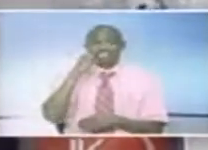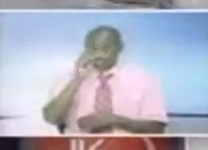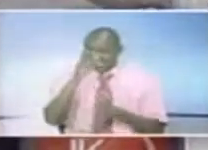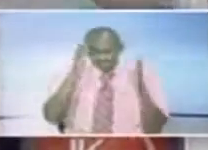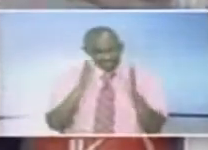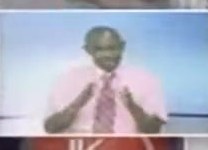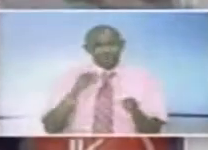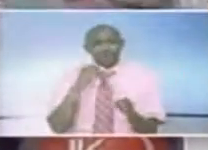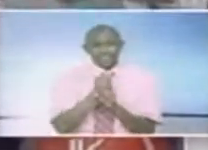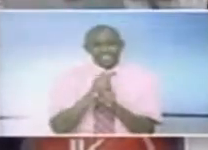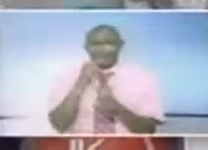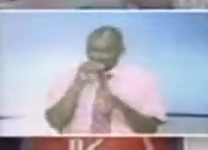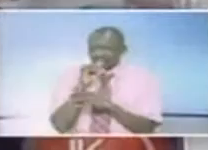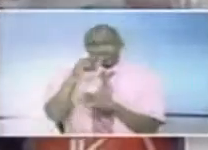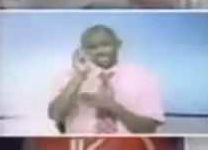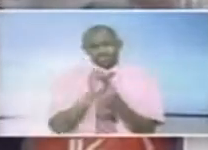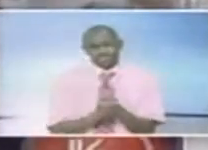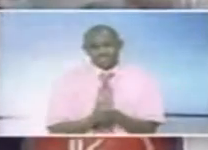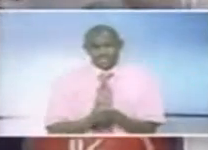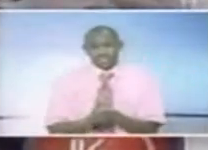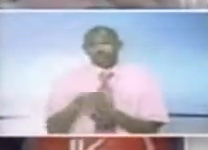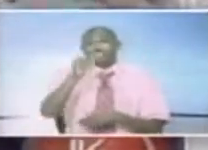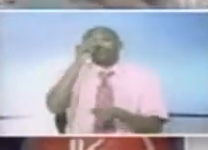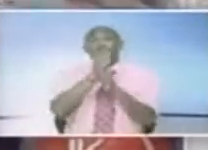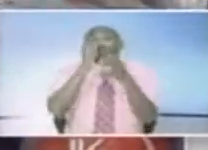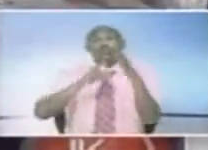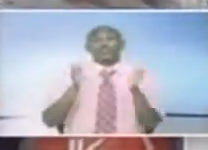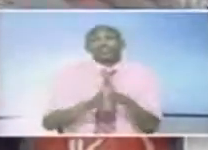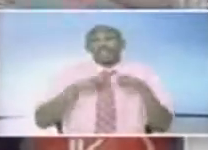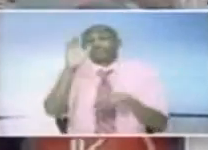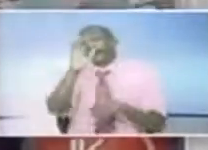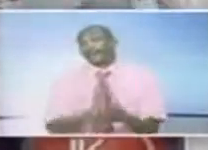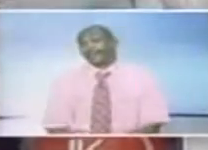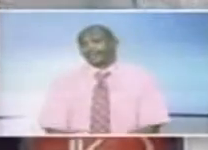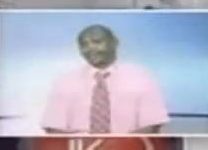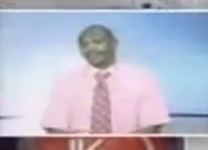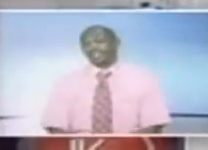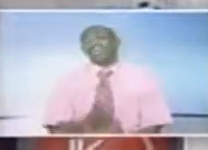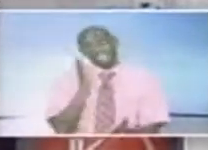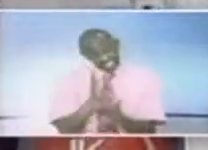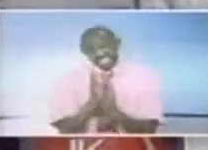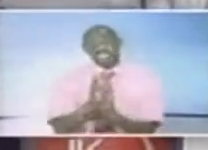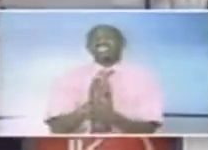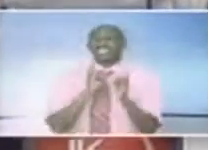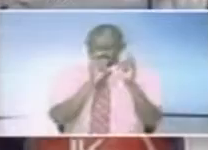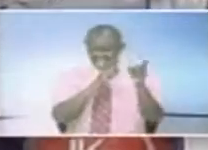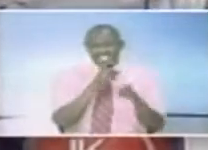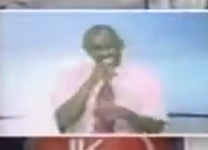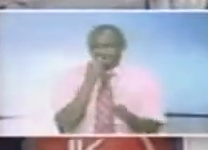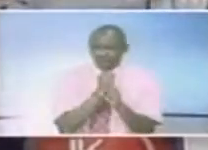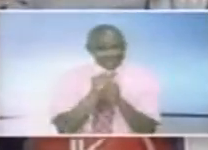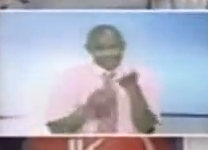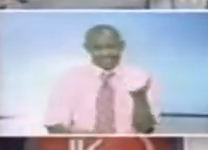guy makes you ask yourself, what are you doing with your life? Real talent at